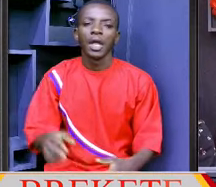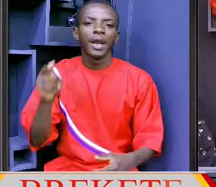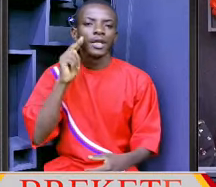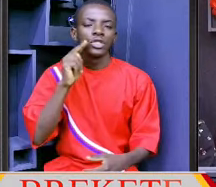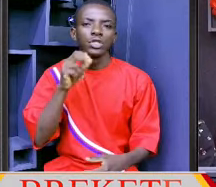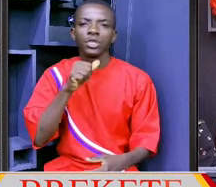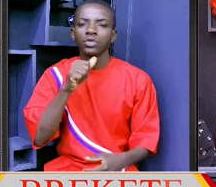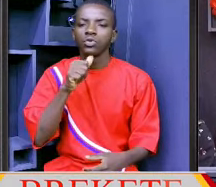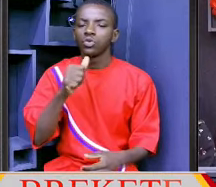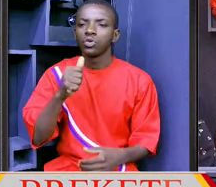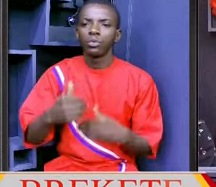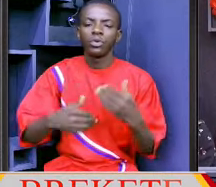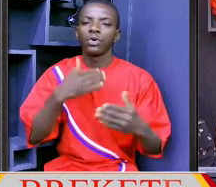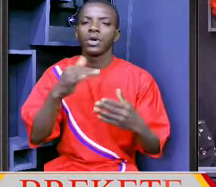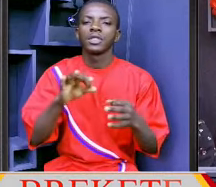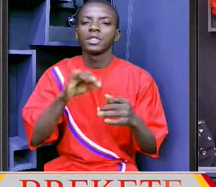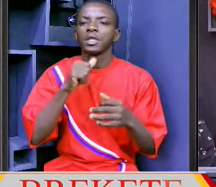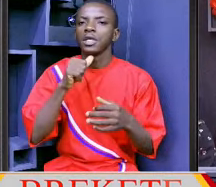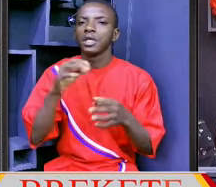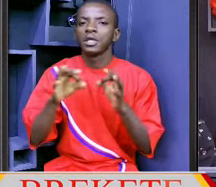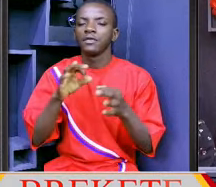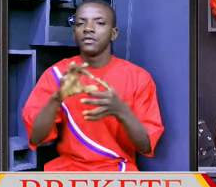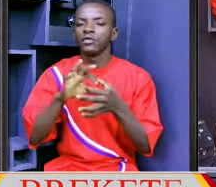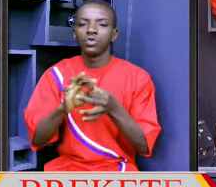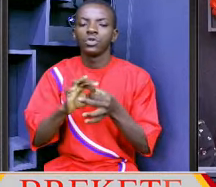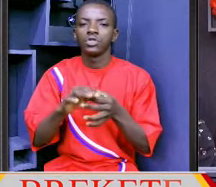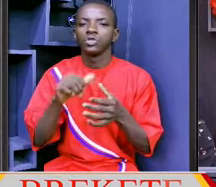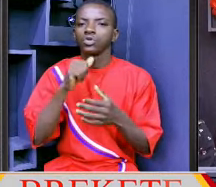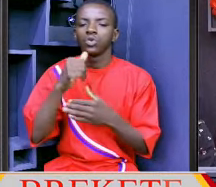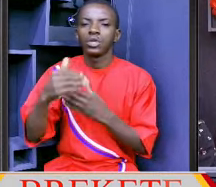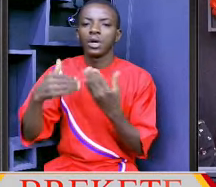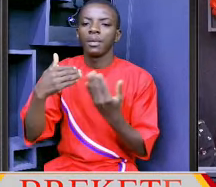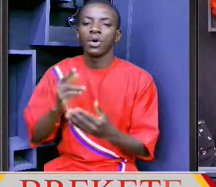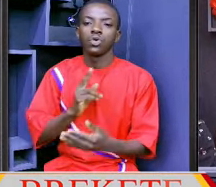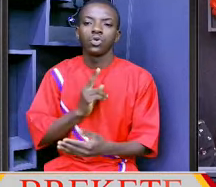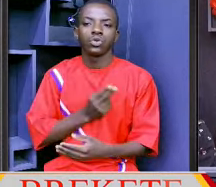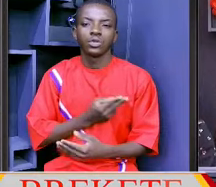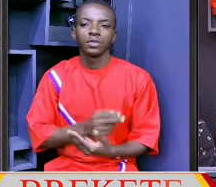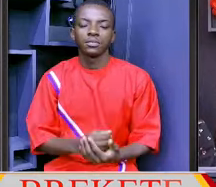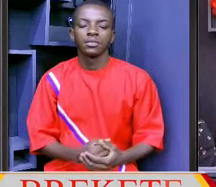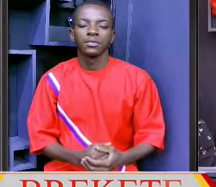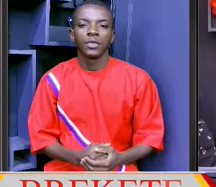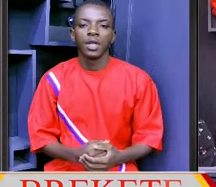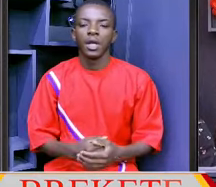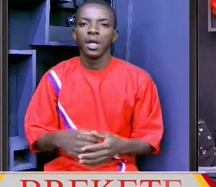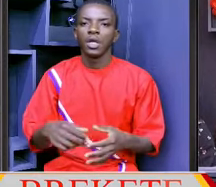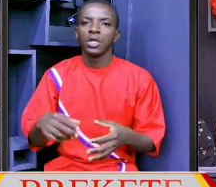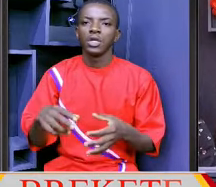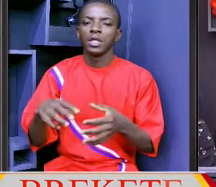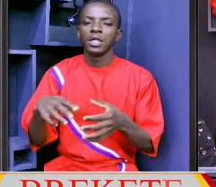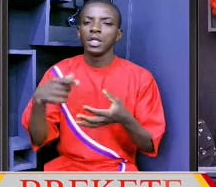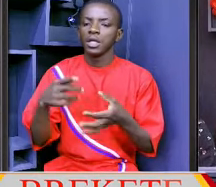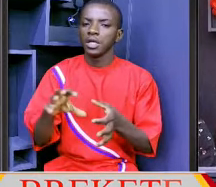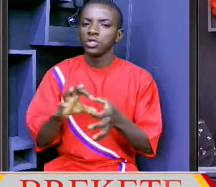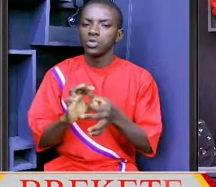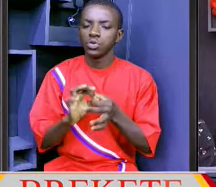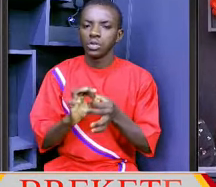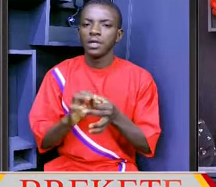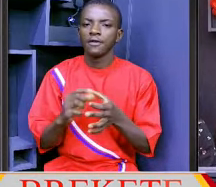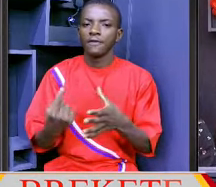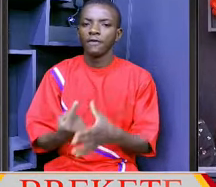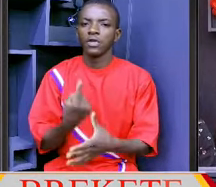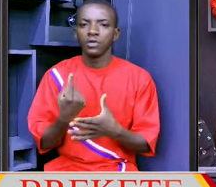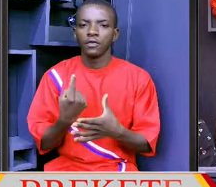Nigeria no go fit progress if unity no dey amongst us. May we dey united first of